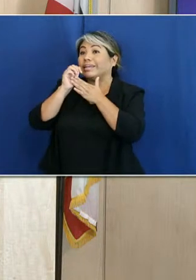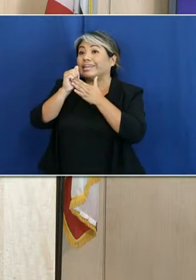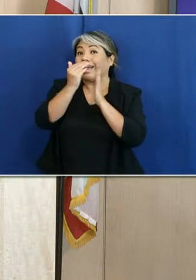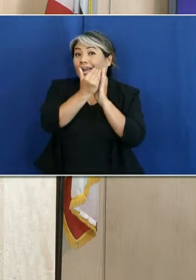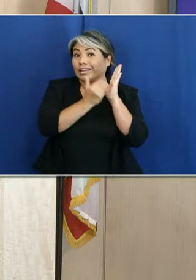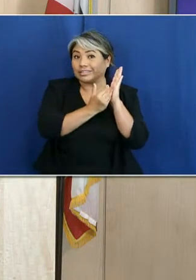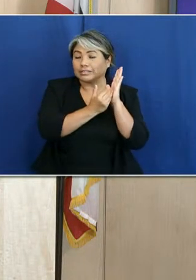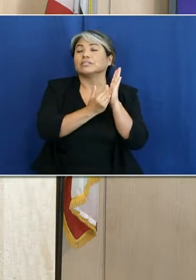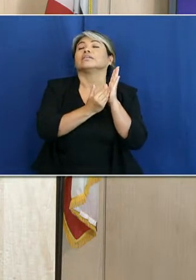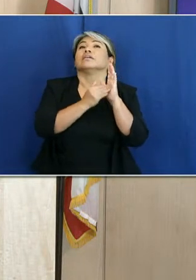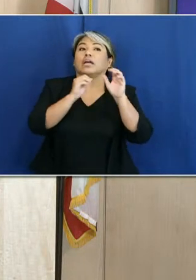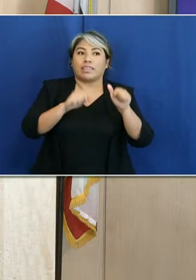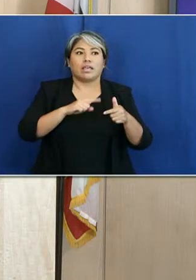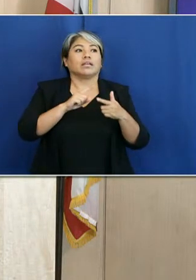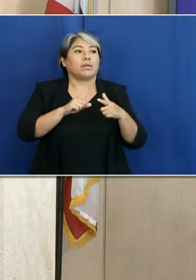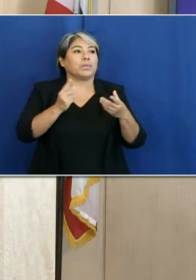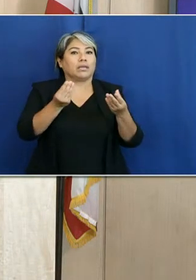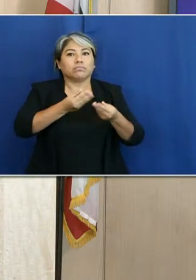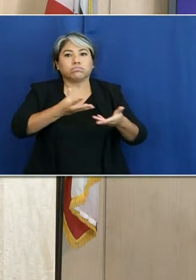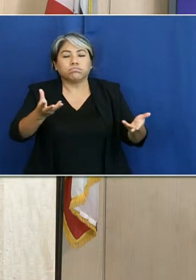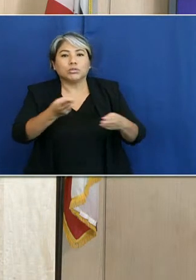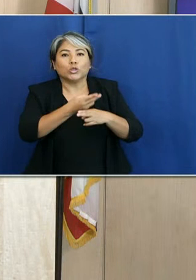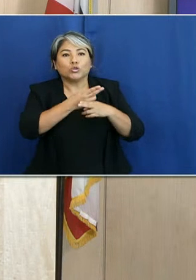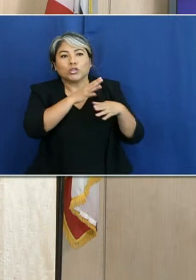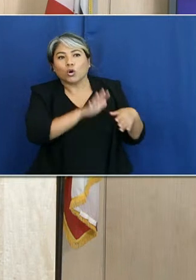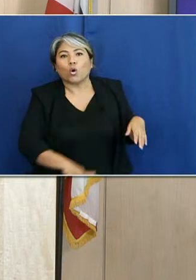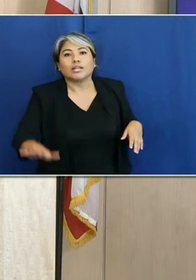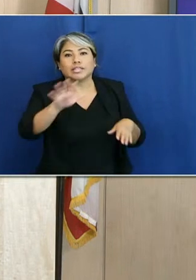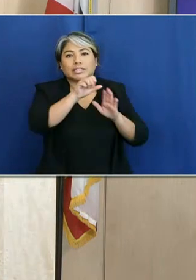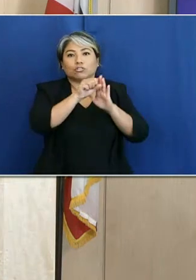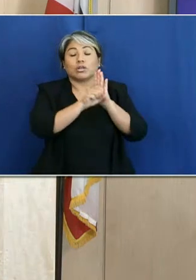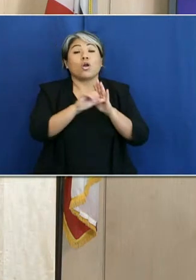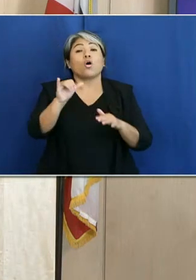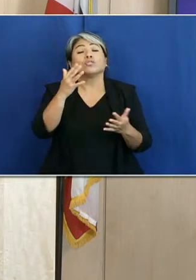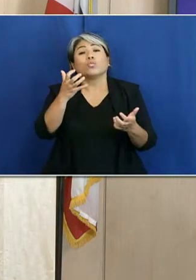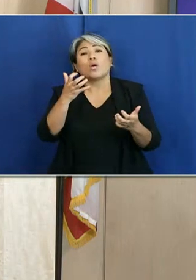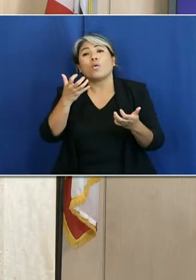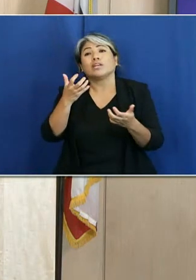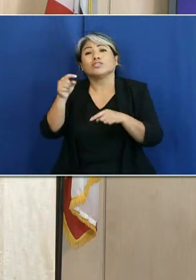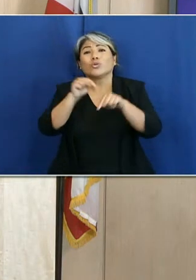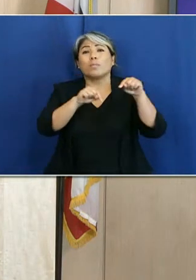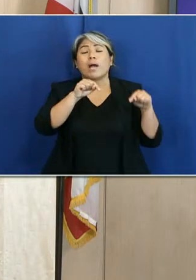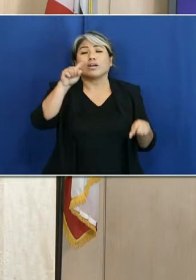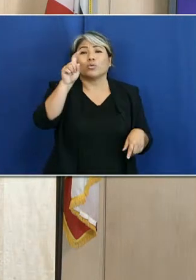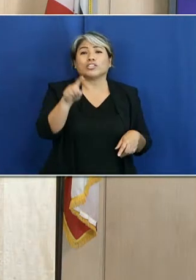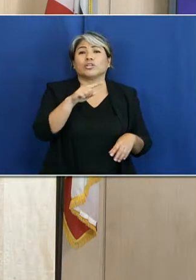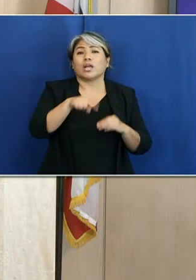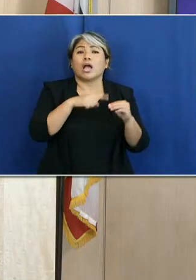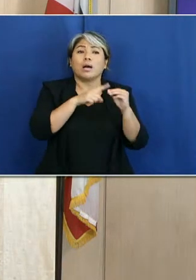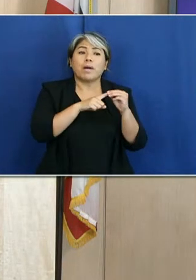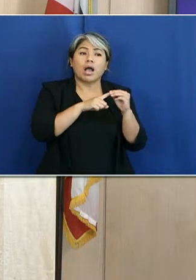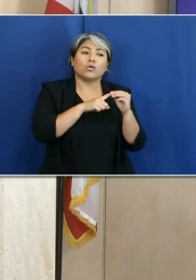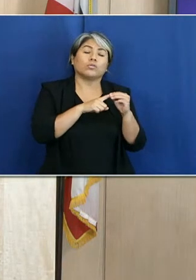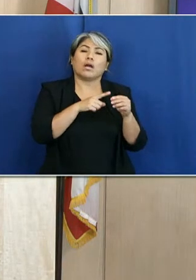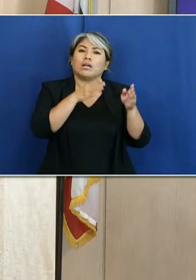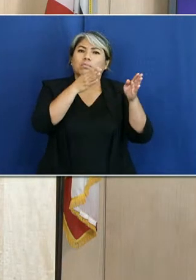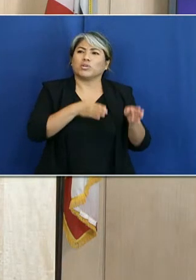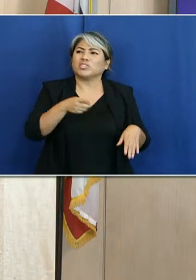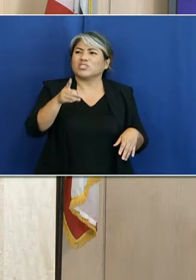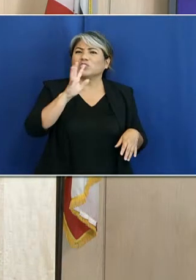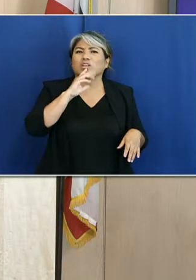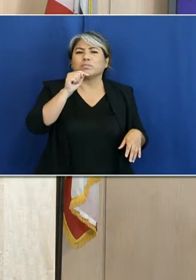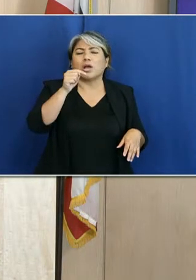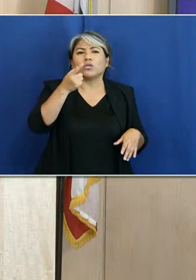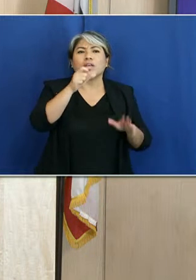can be implemented across the entire state. And I also wanted to go back to the question of an individual when you